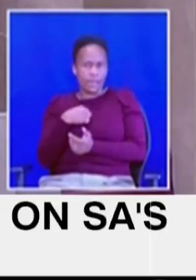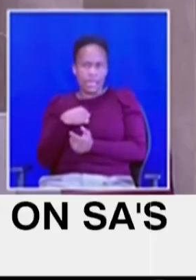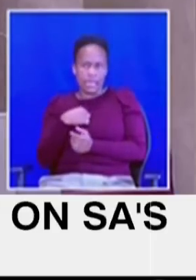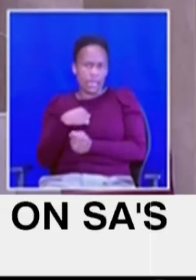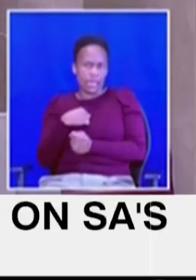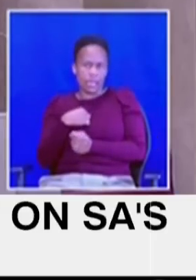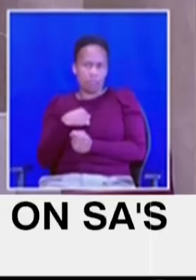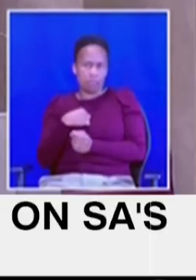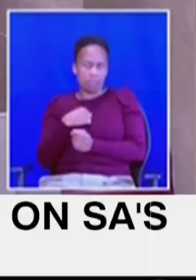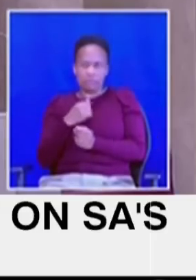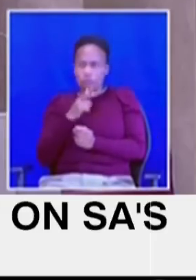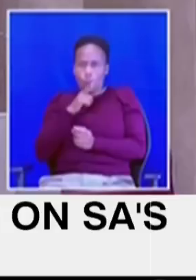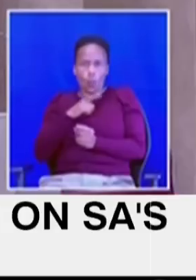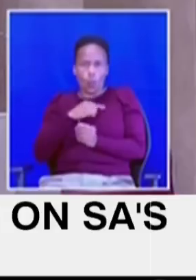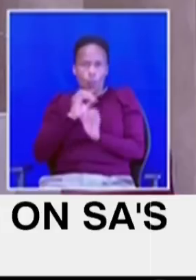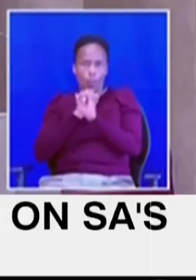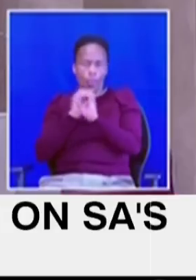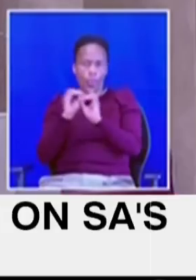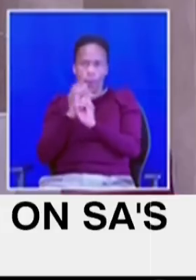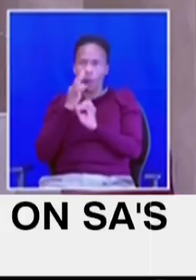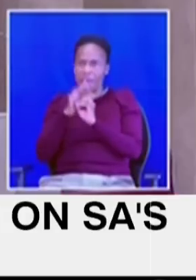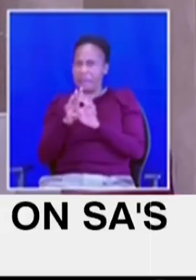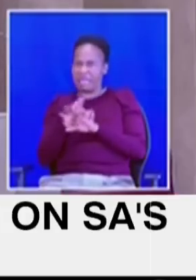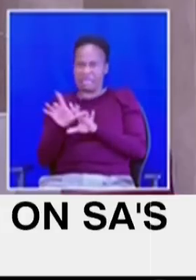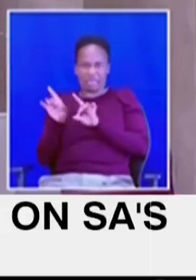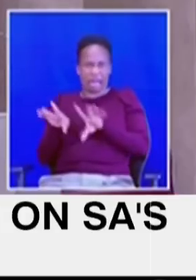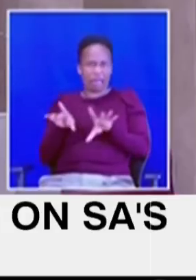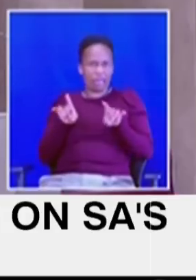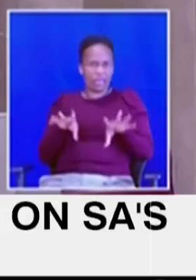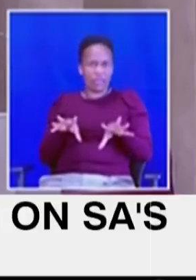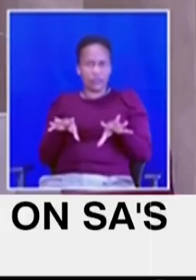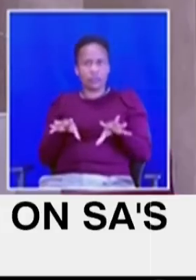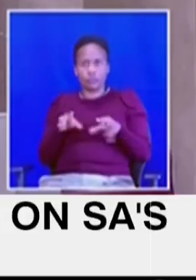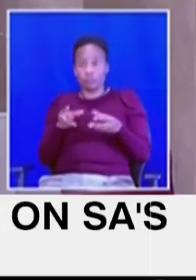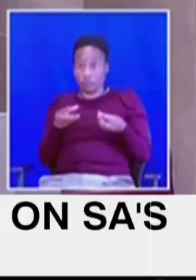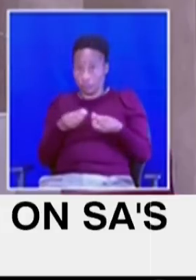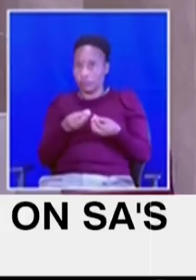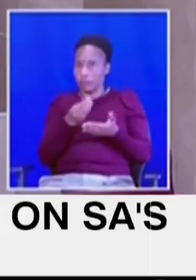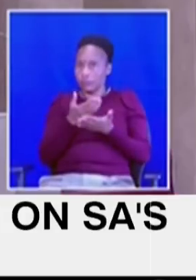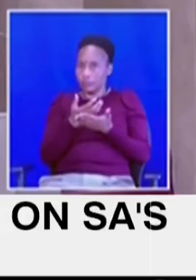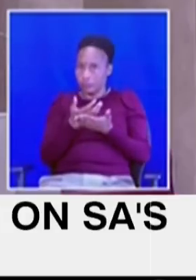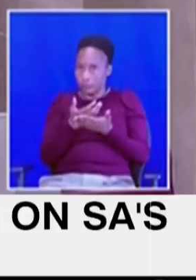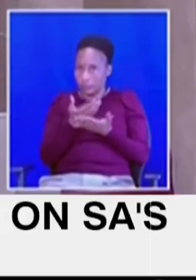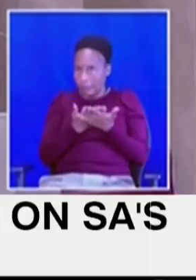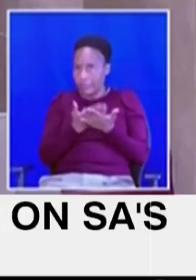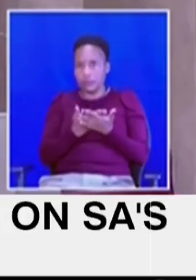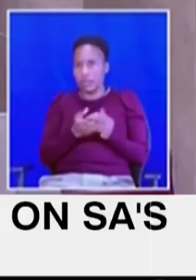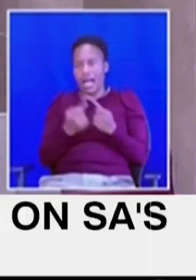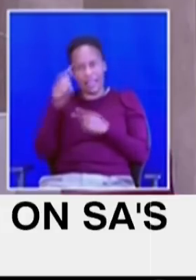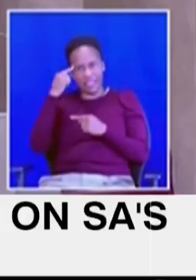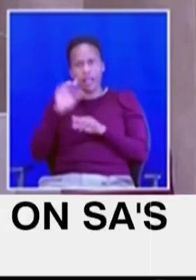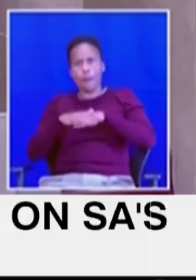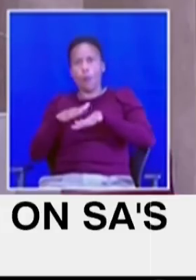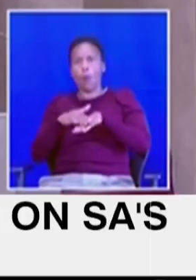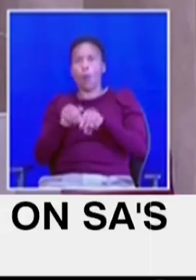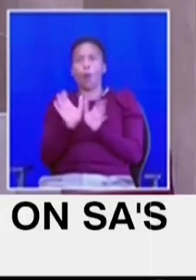they may be struggling with capacity. I think it's been more coordination in the